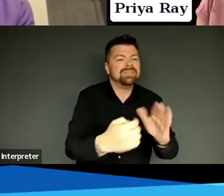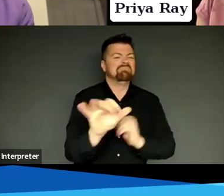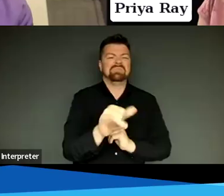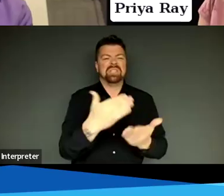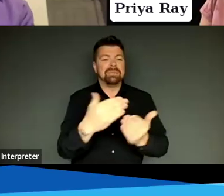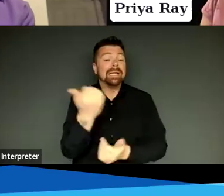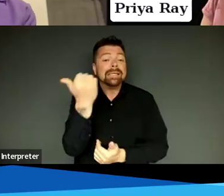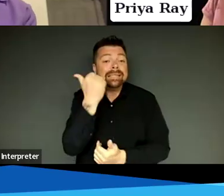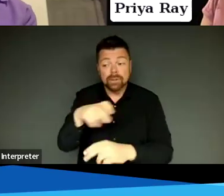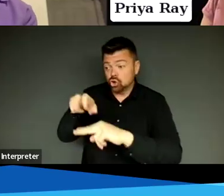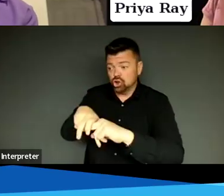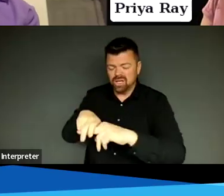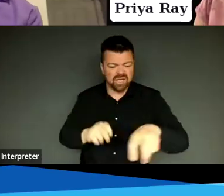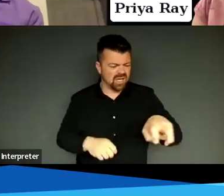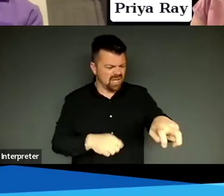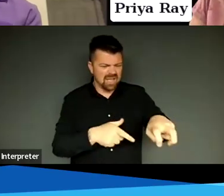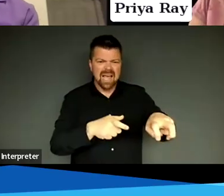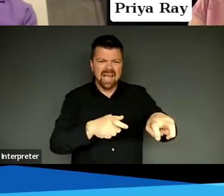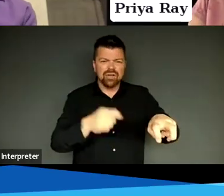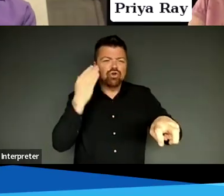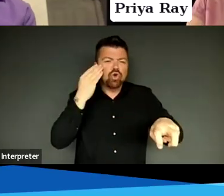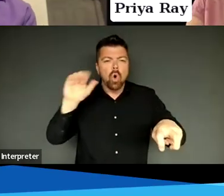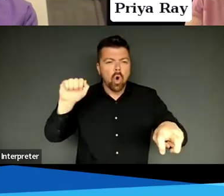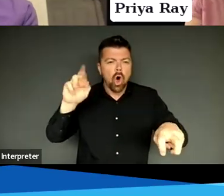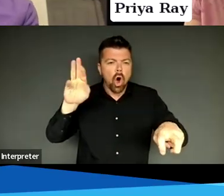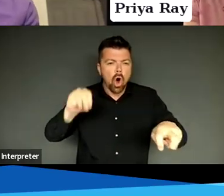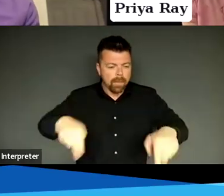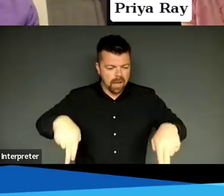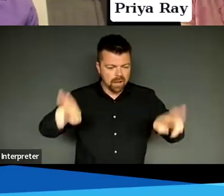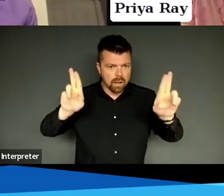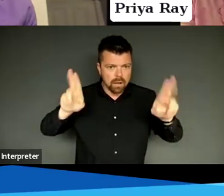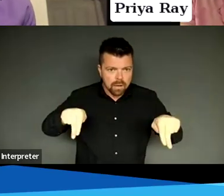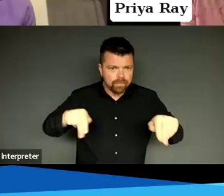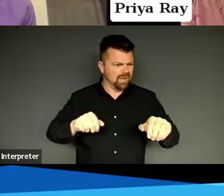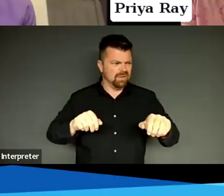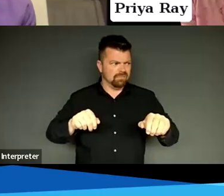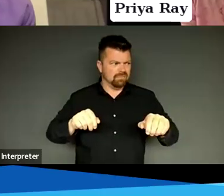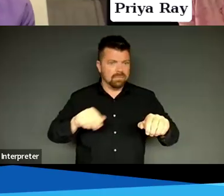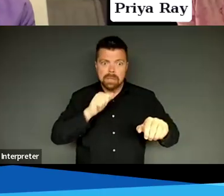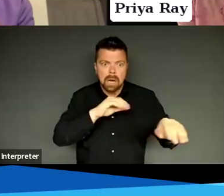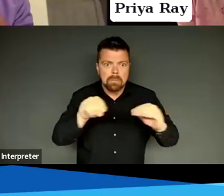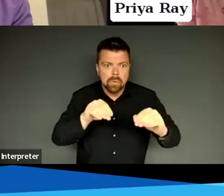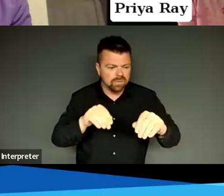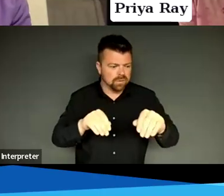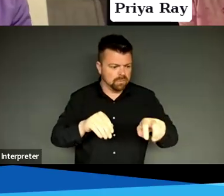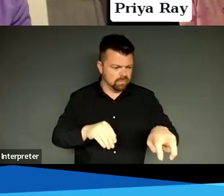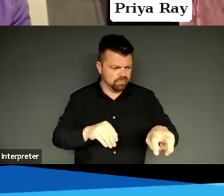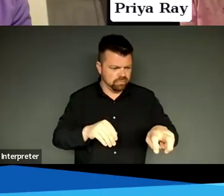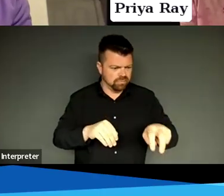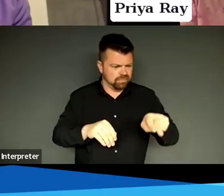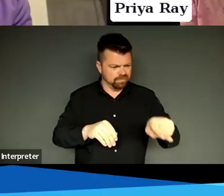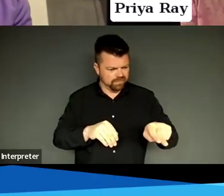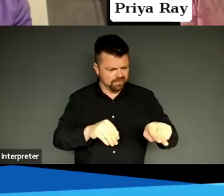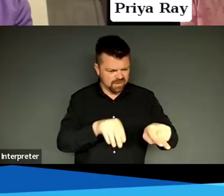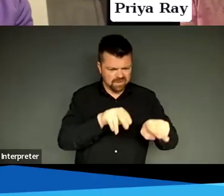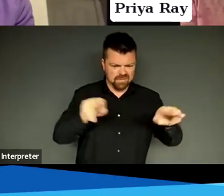into the dentist chair, but the arm don't move around. So now I got to transfer over the arm. And I'm telling them I don't feel comfortable